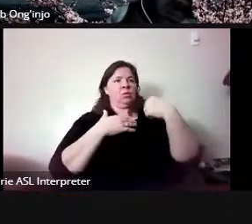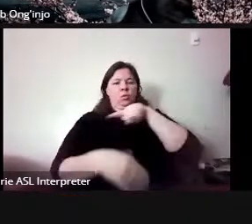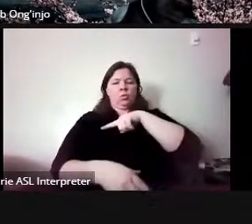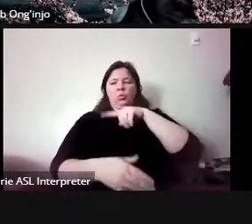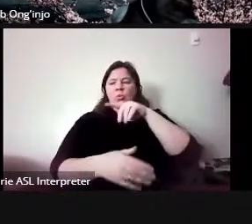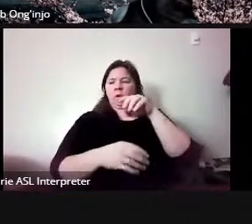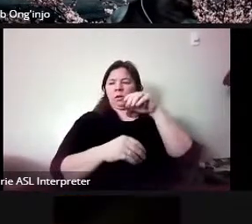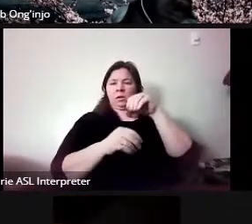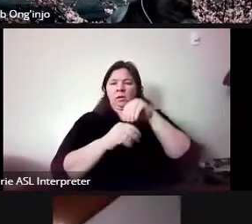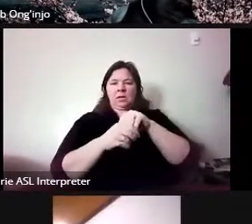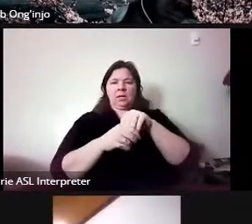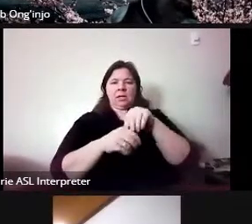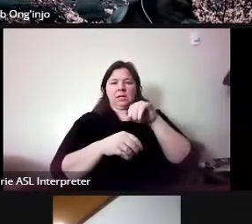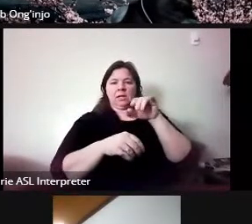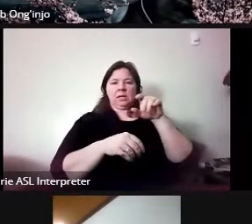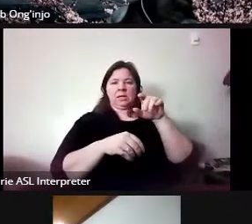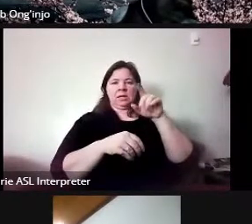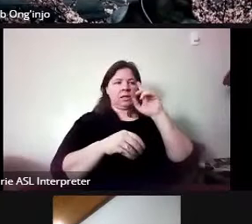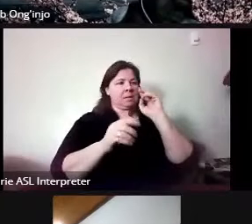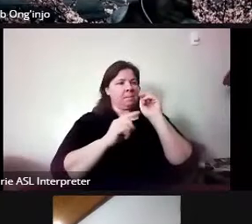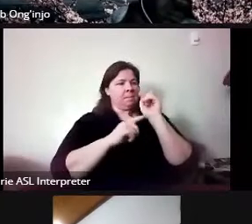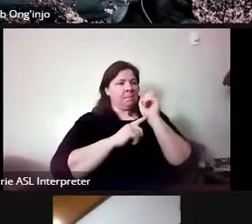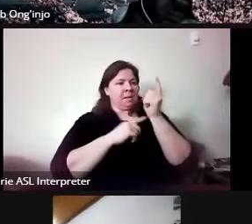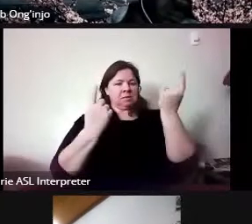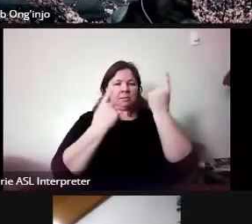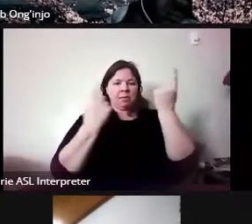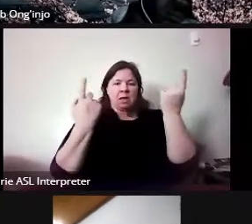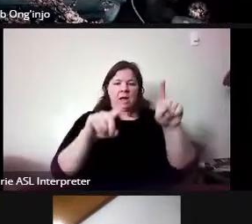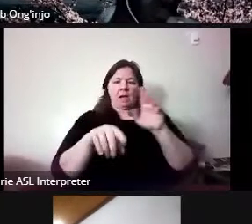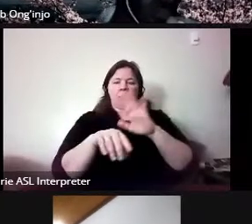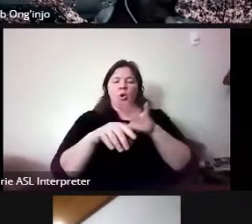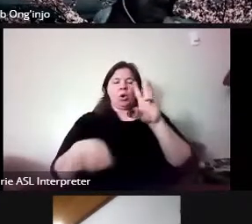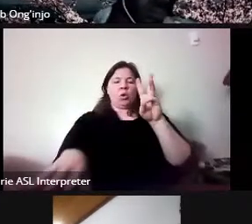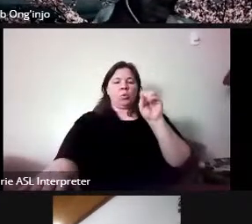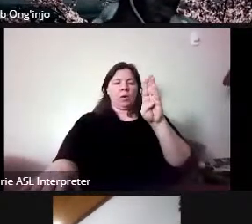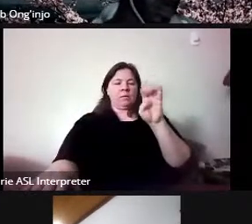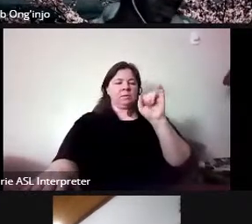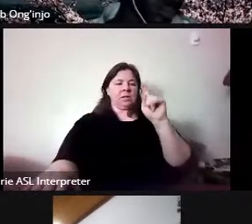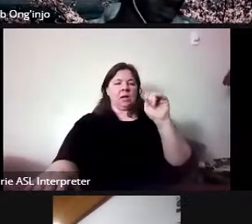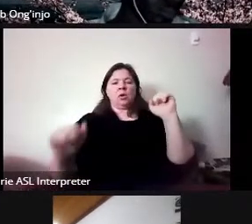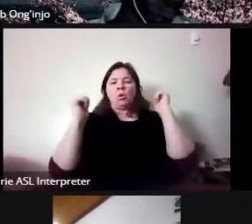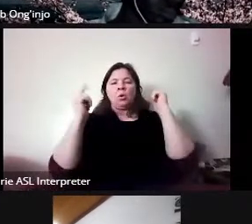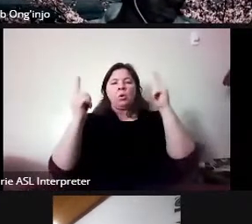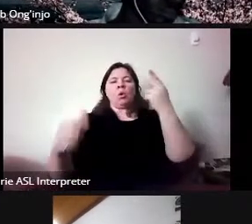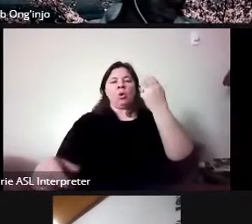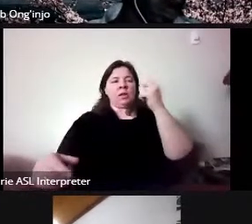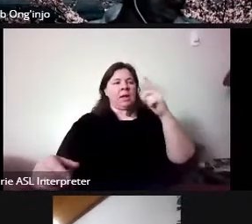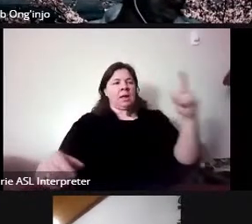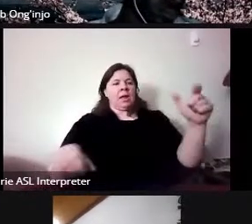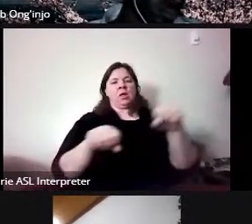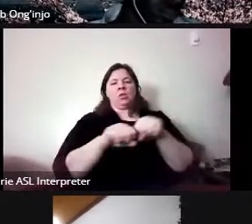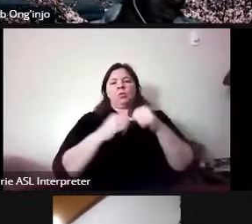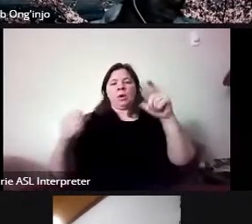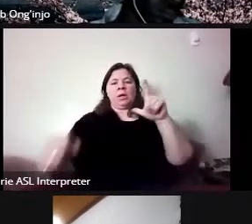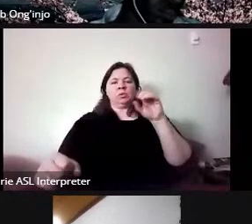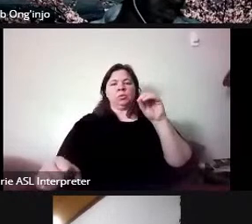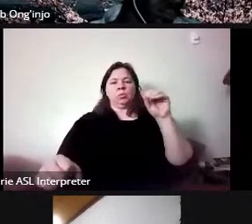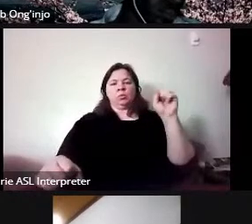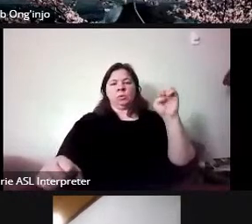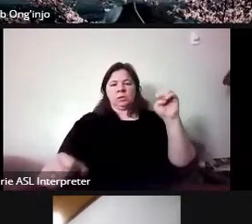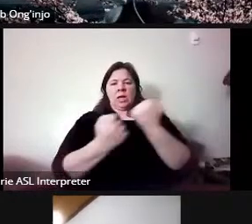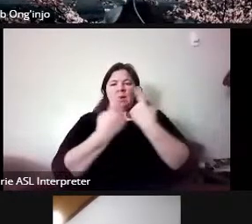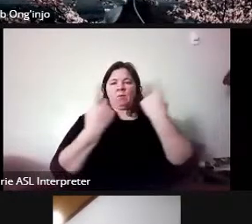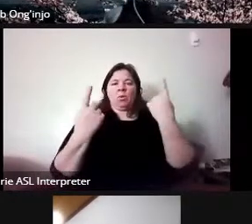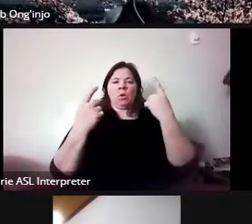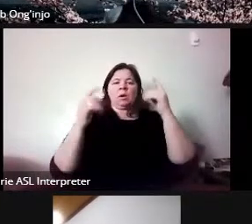people are in these and the minute that something happens to the website, then all hell breaks loose. Everybody, oh yeah, here we go again, and